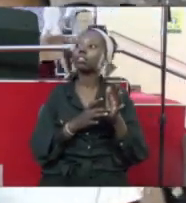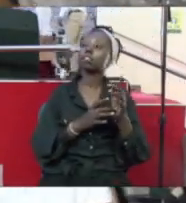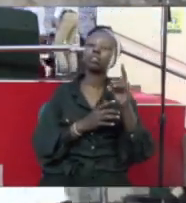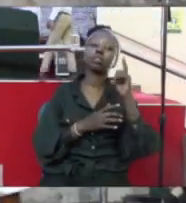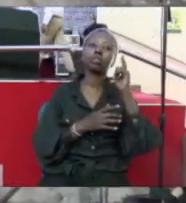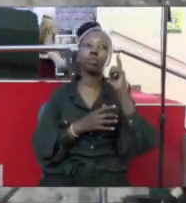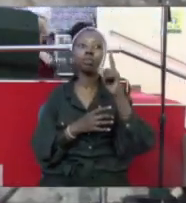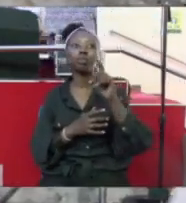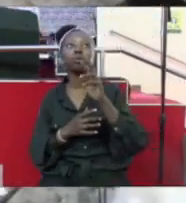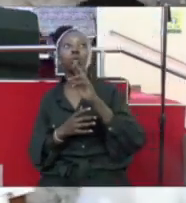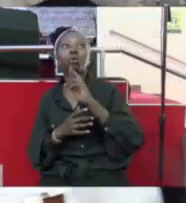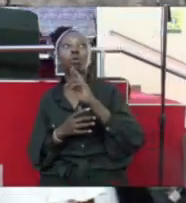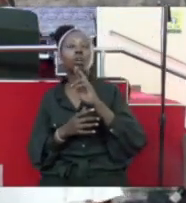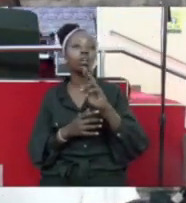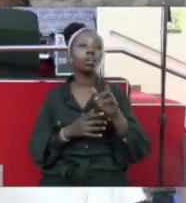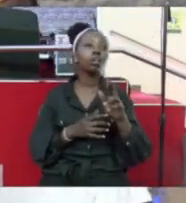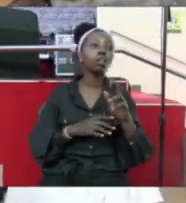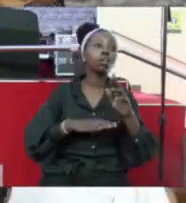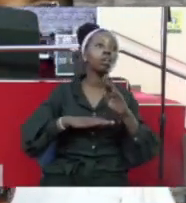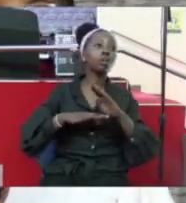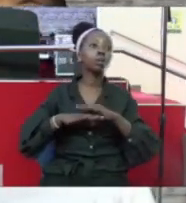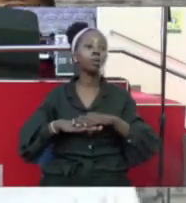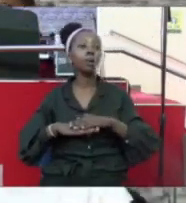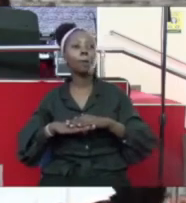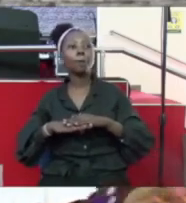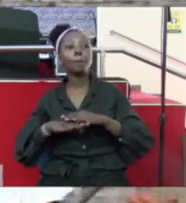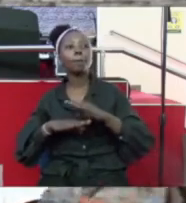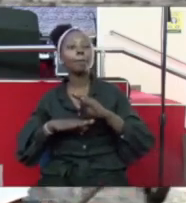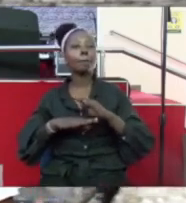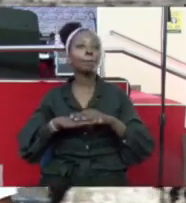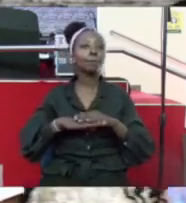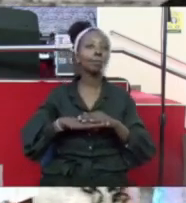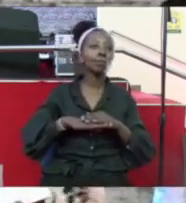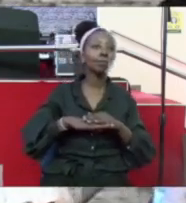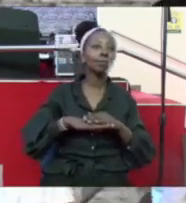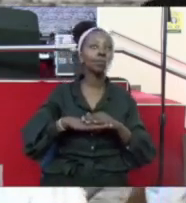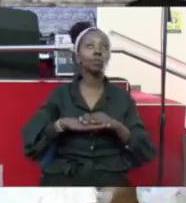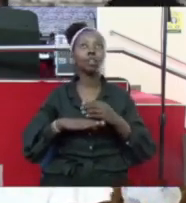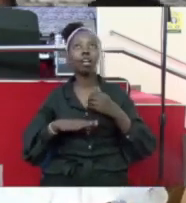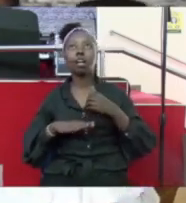Jesus, you are good.